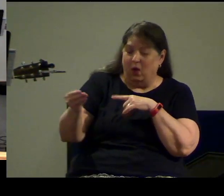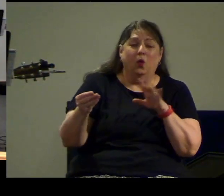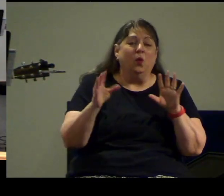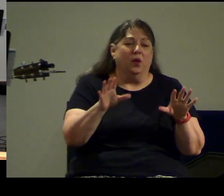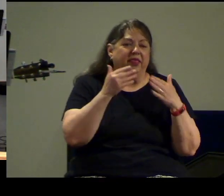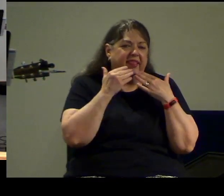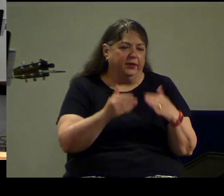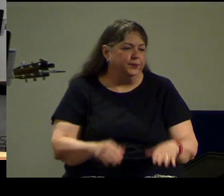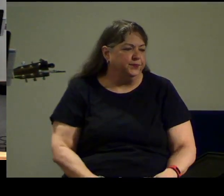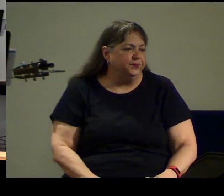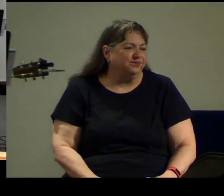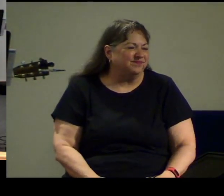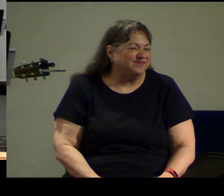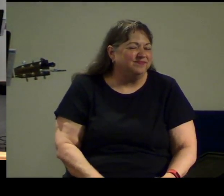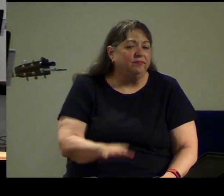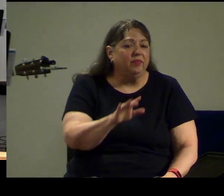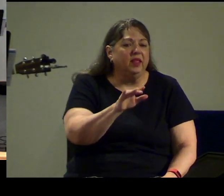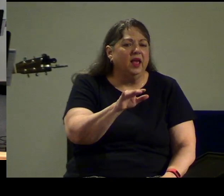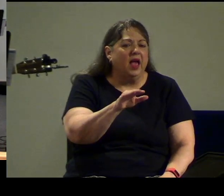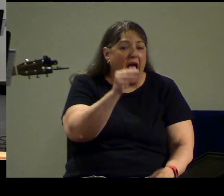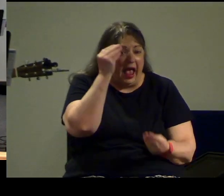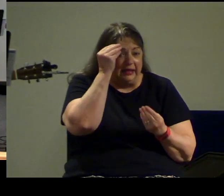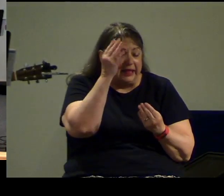And then the other announcement is